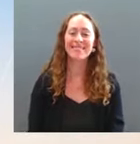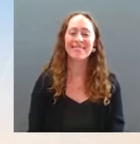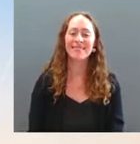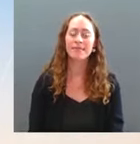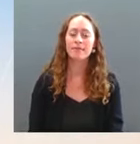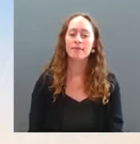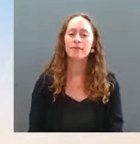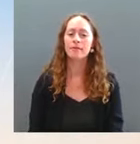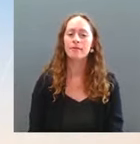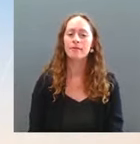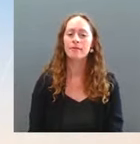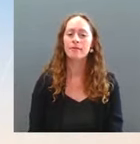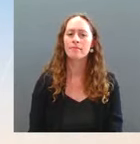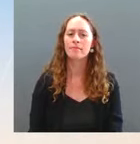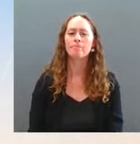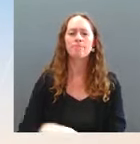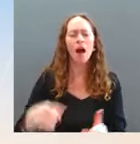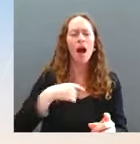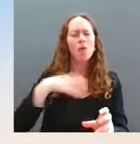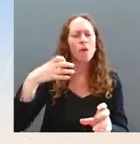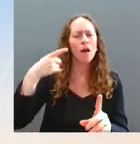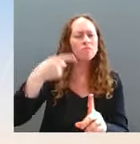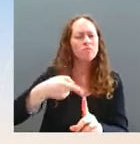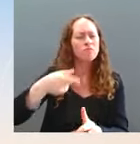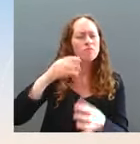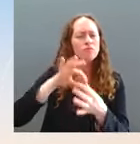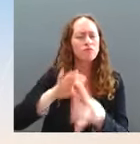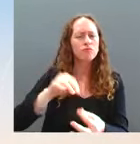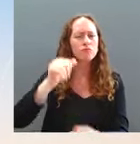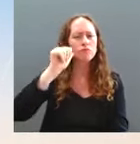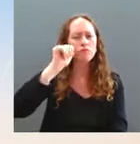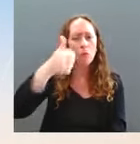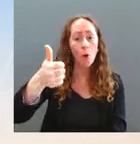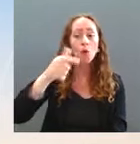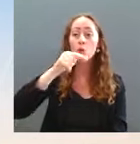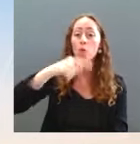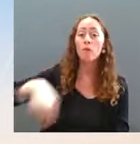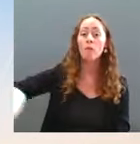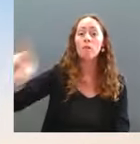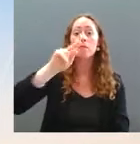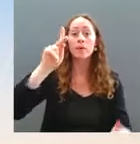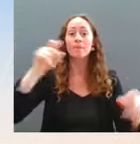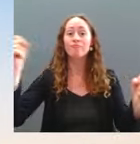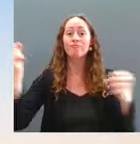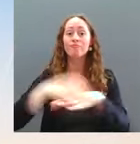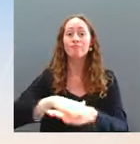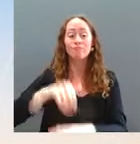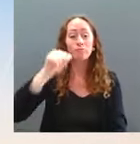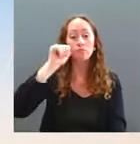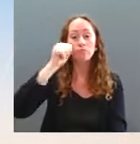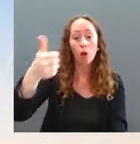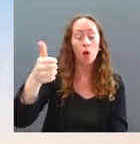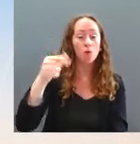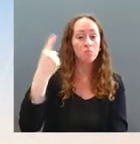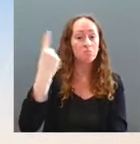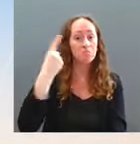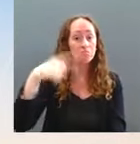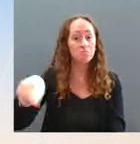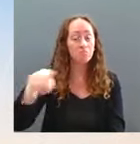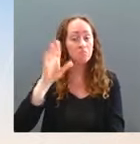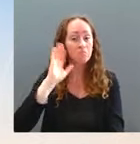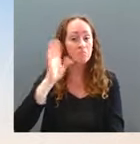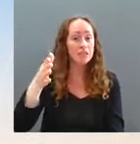to be required to take any additional steps, you know, other than it being outside and all that stuff, but, you know, testing by senators, for